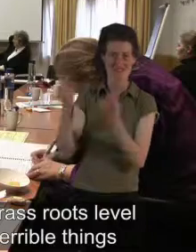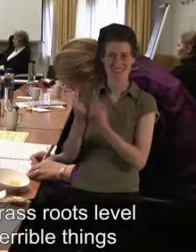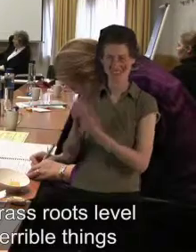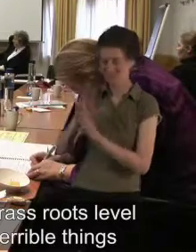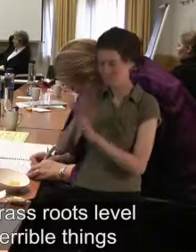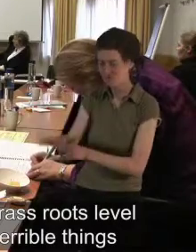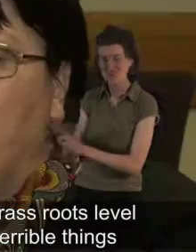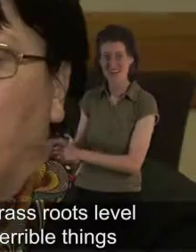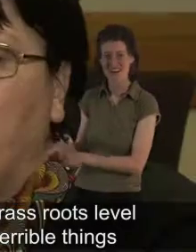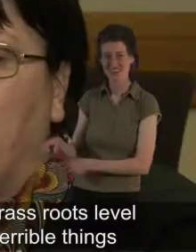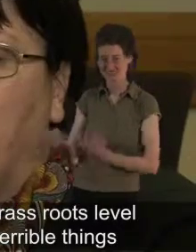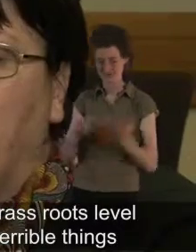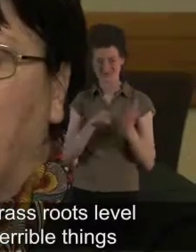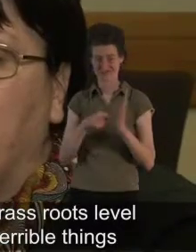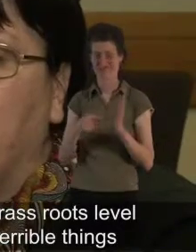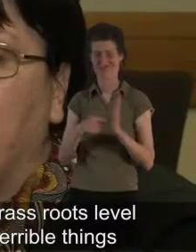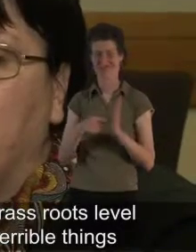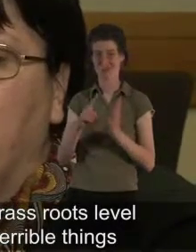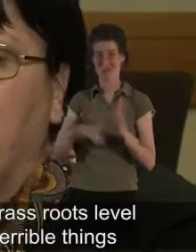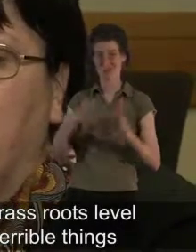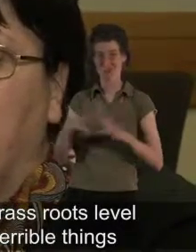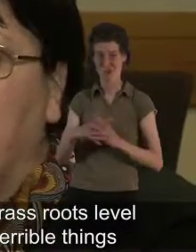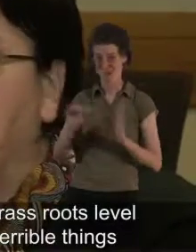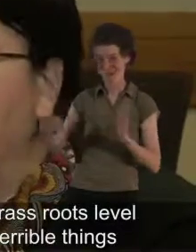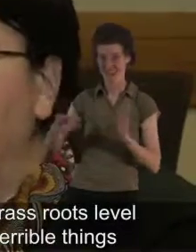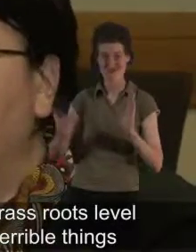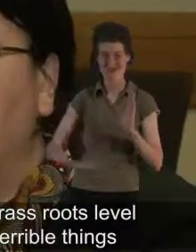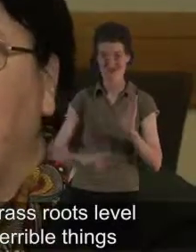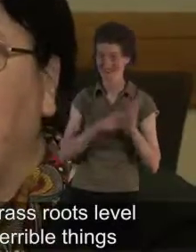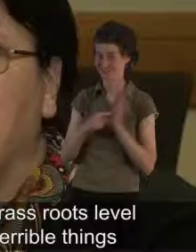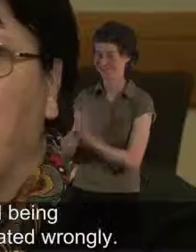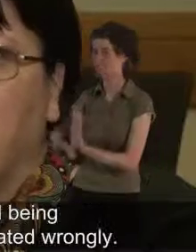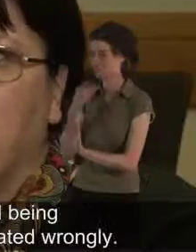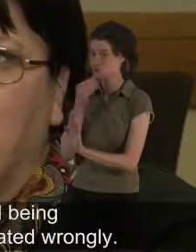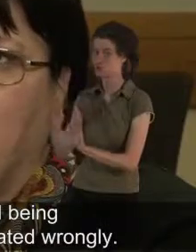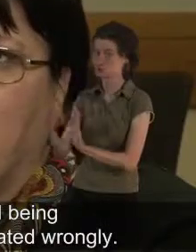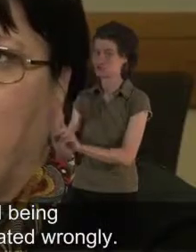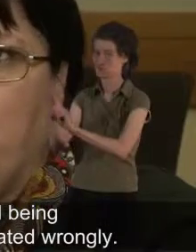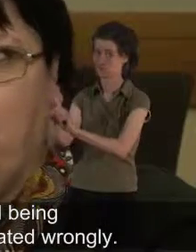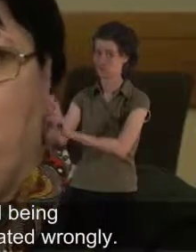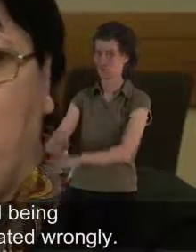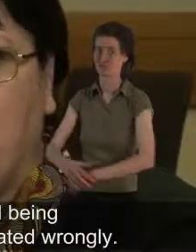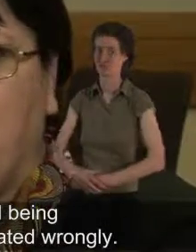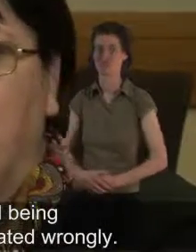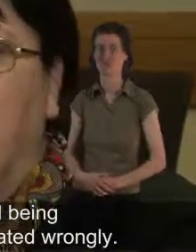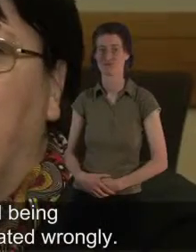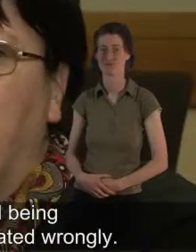level with people who have, you know, some terrible things happening to them and being